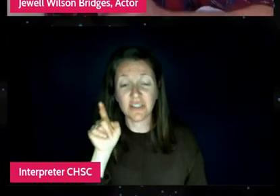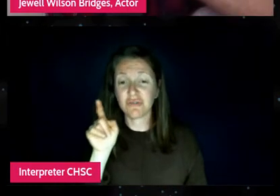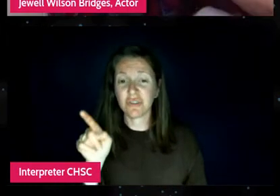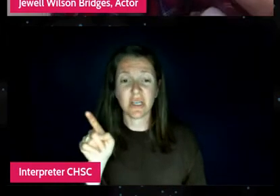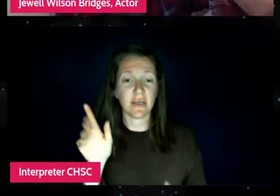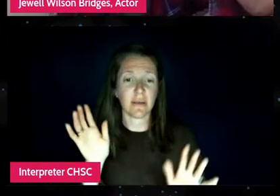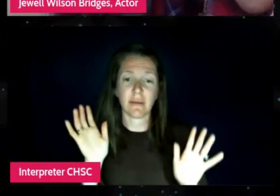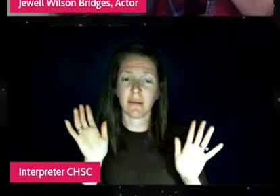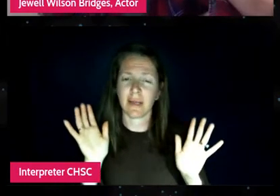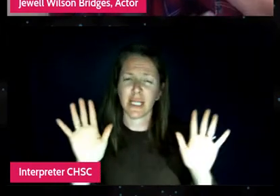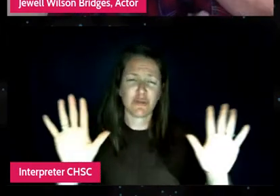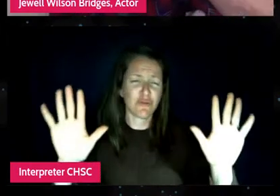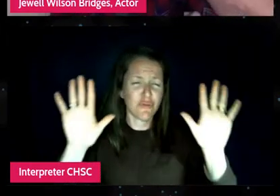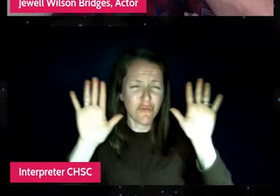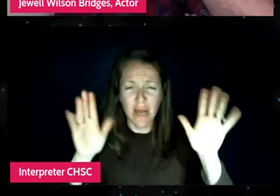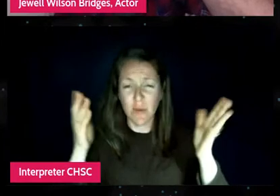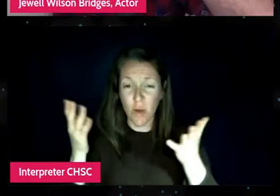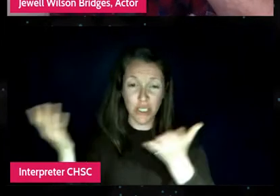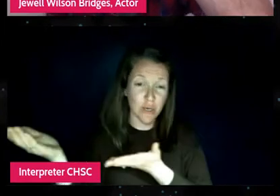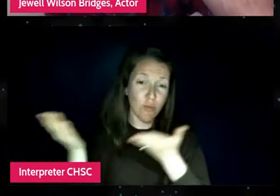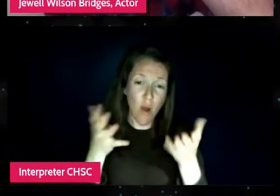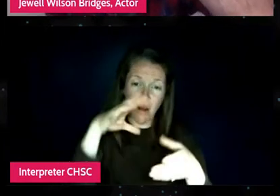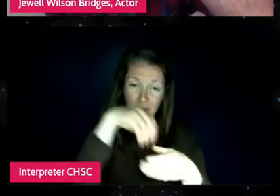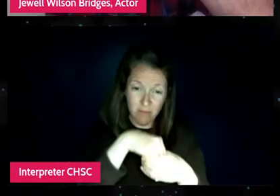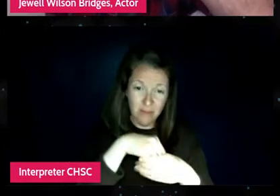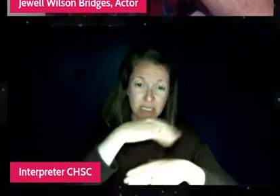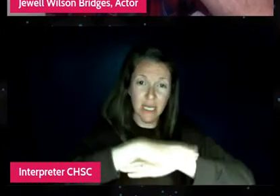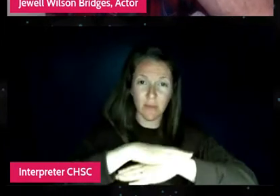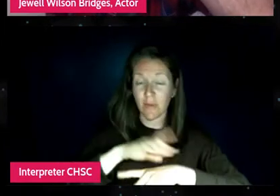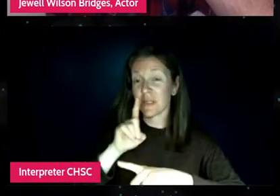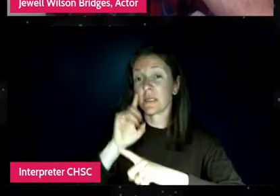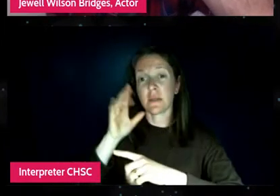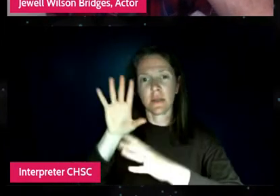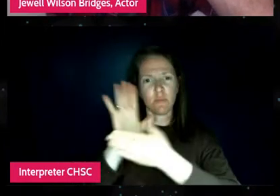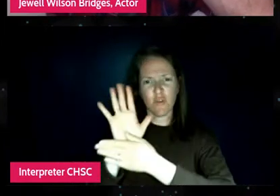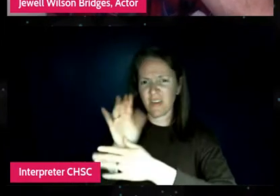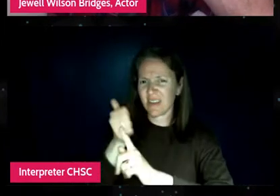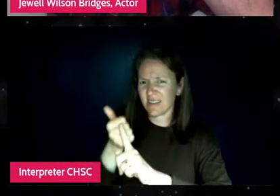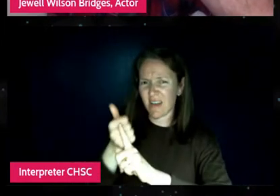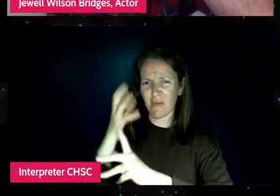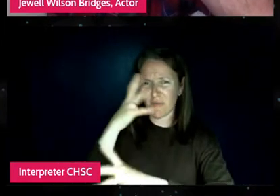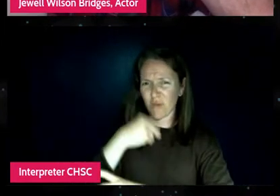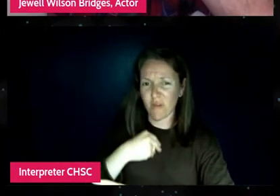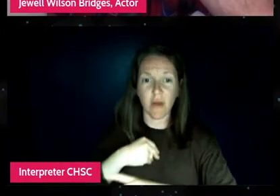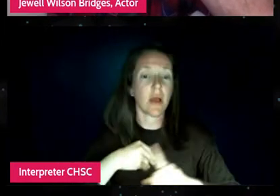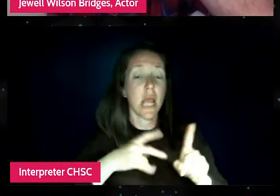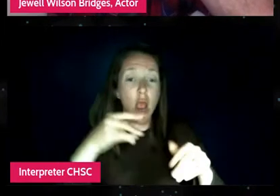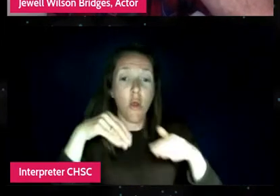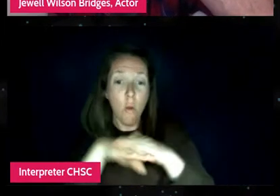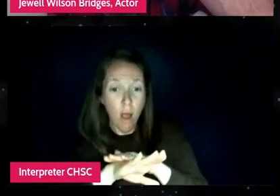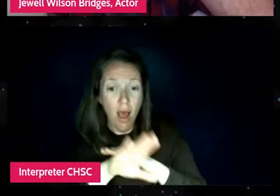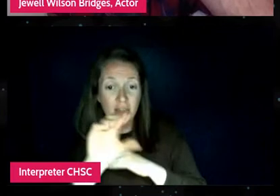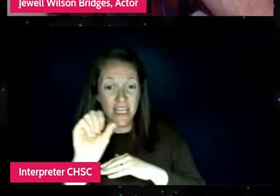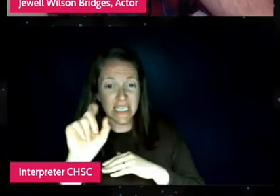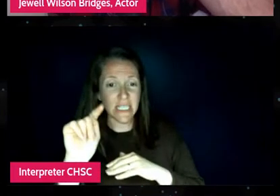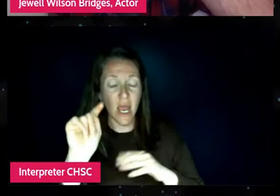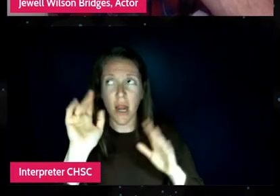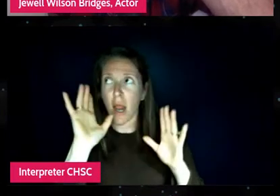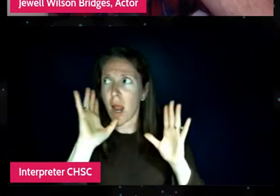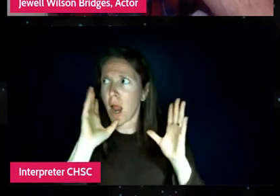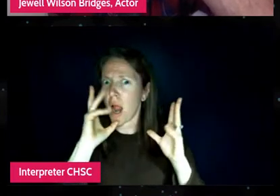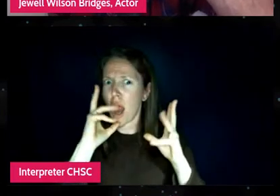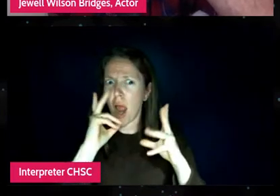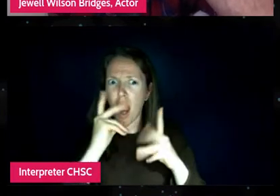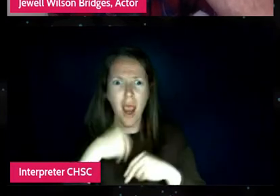it was just incredible what she brought to the table. It's a gorgeous looking film. Walking on the set was just luscious.